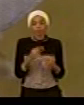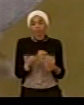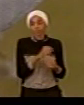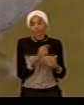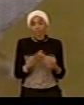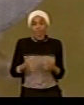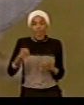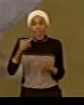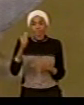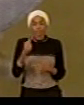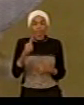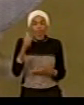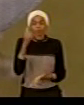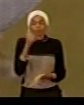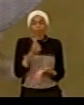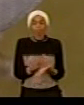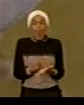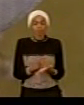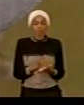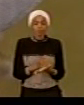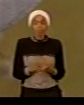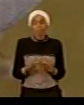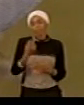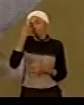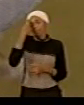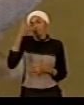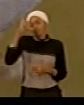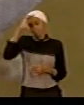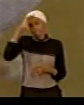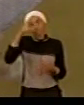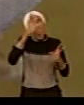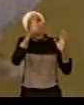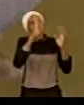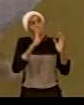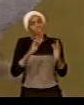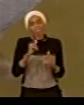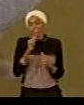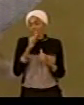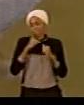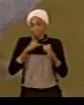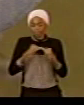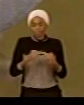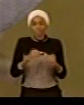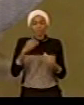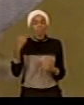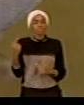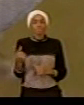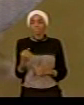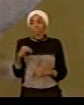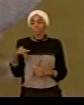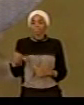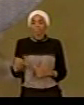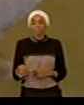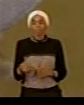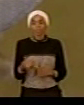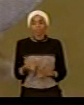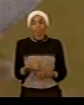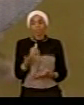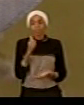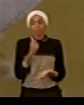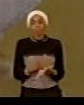in the highest. Amen. For his mercies endureth